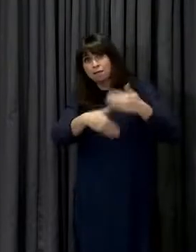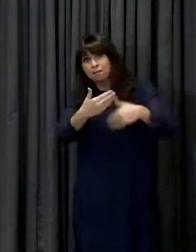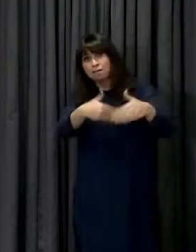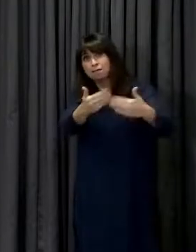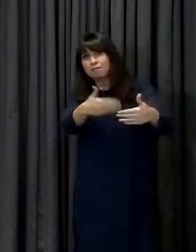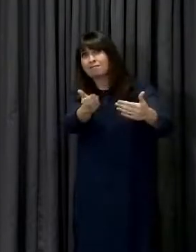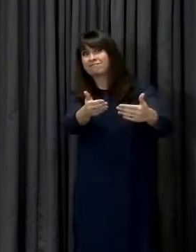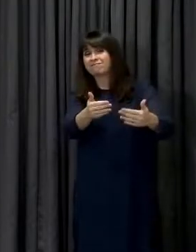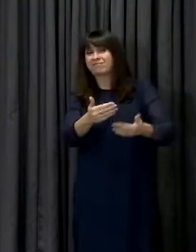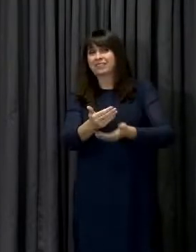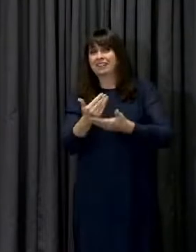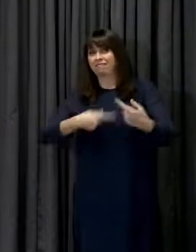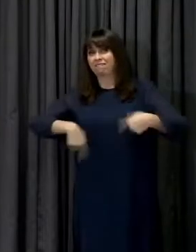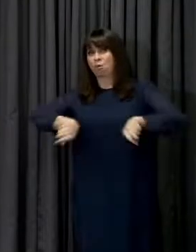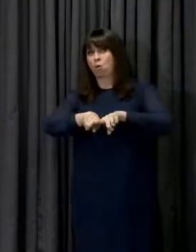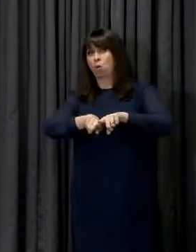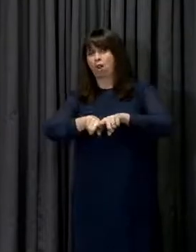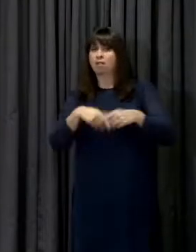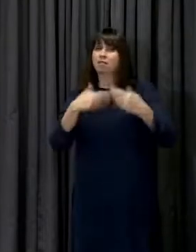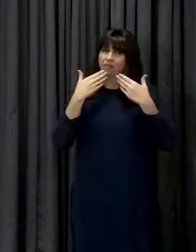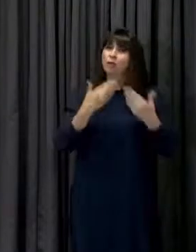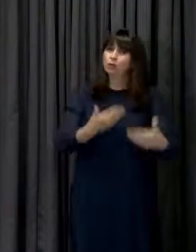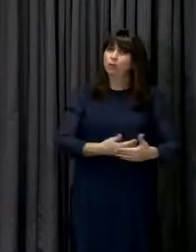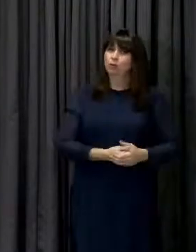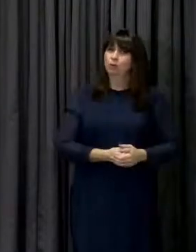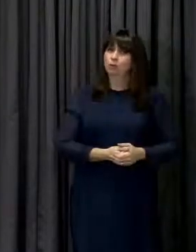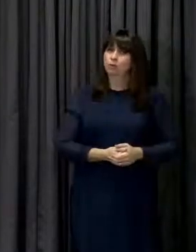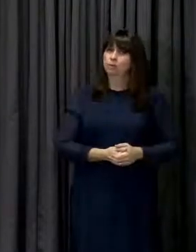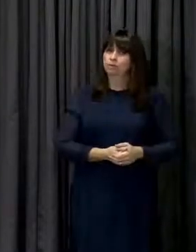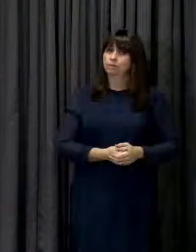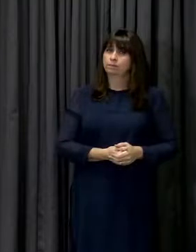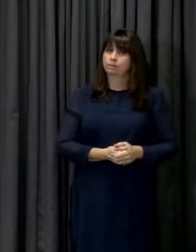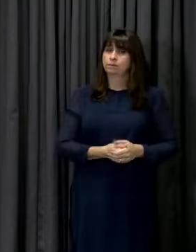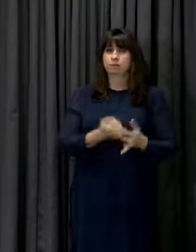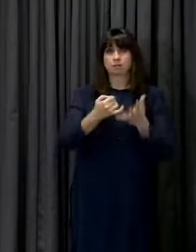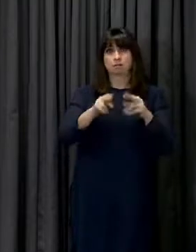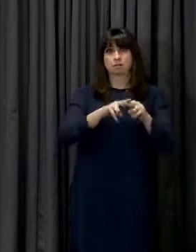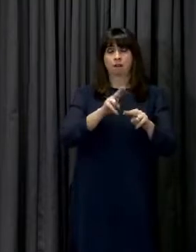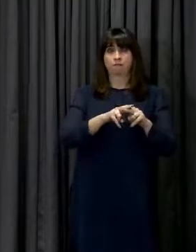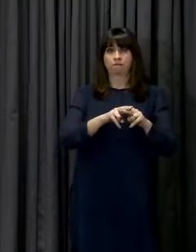safe. We recognise the dedication of our staff